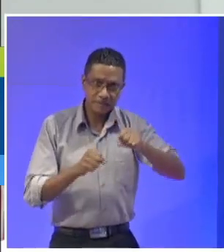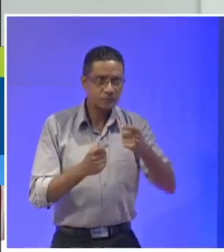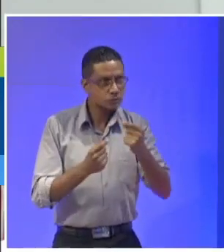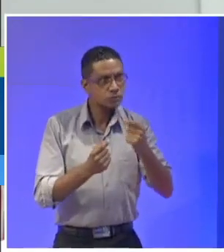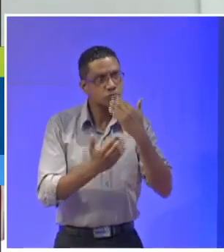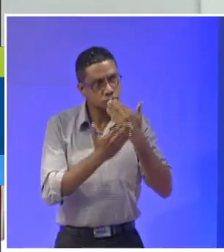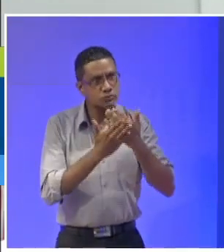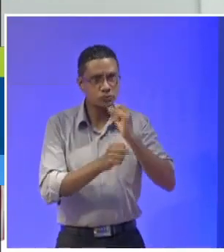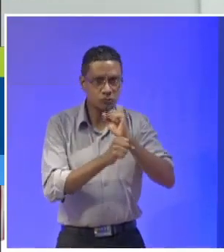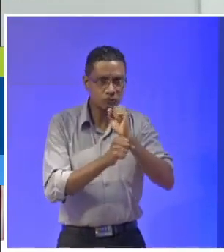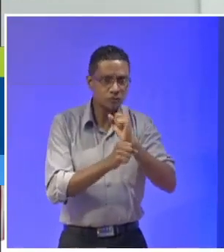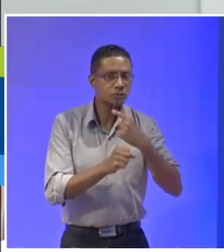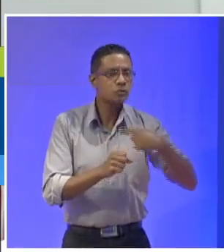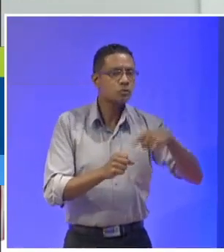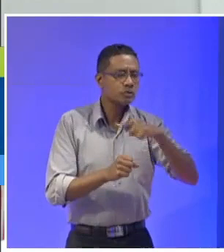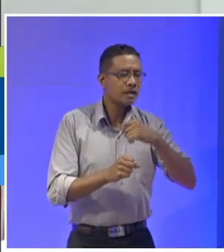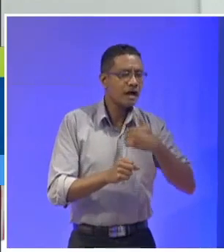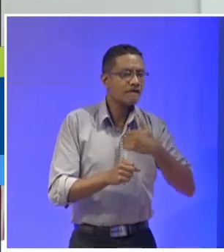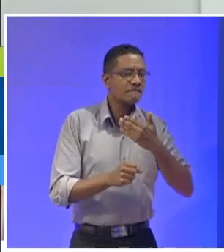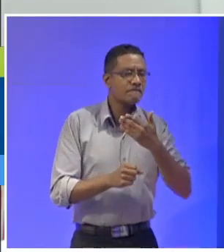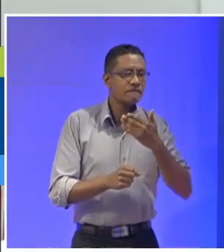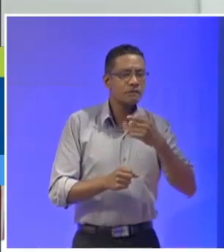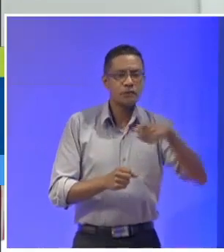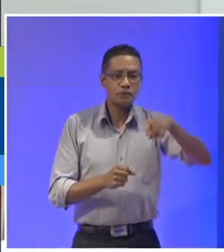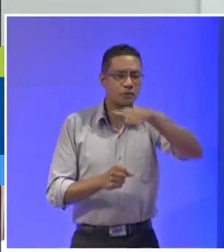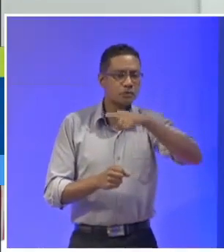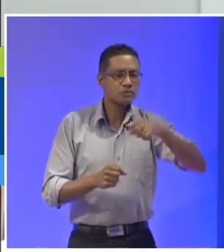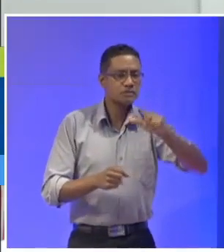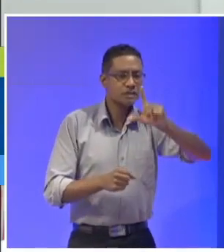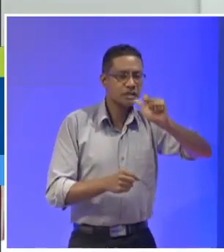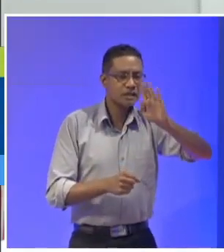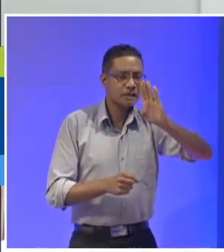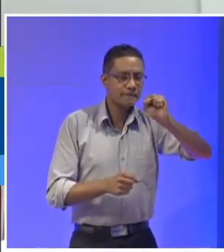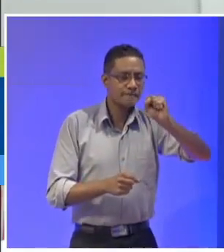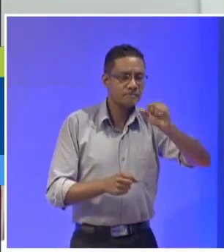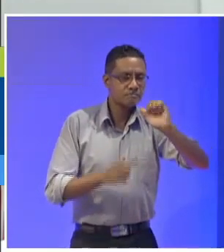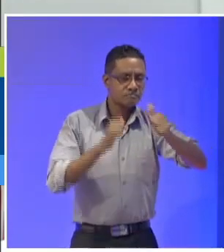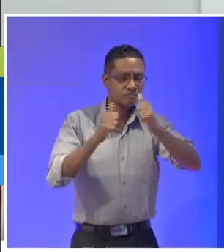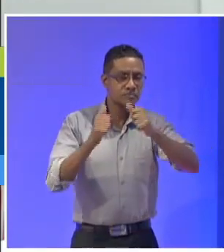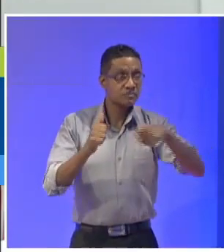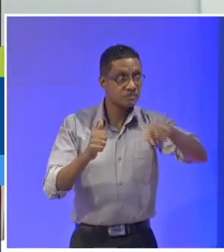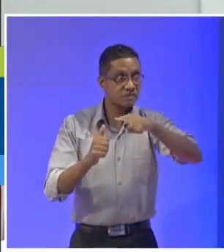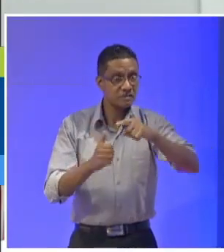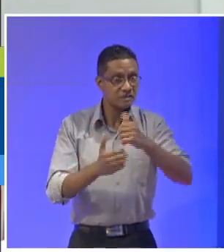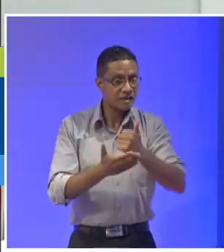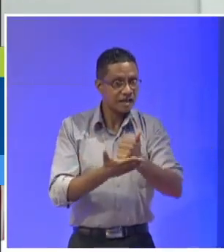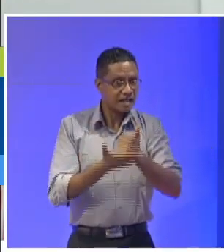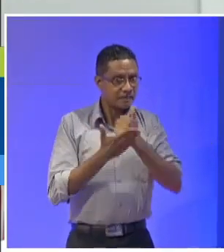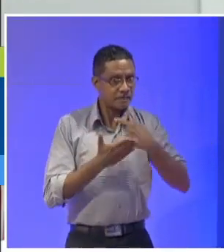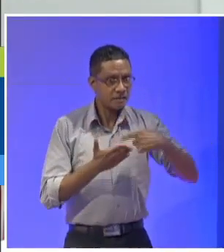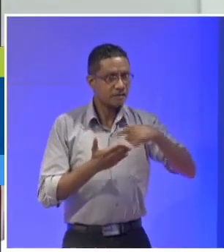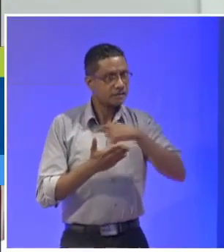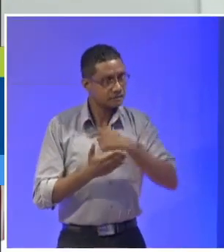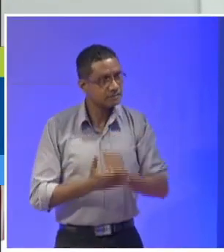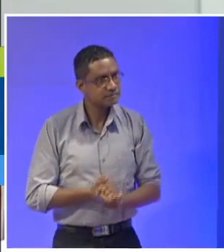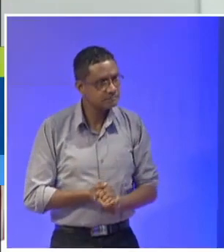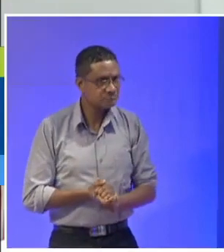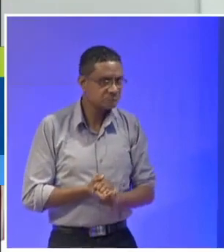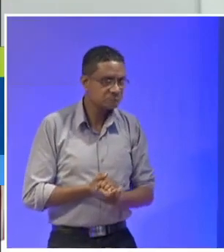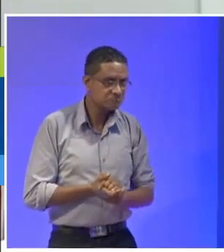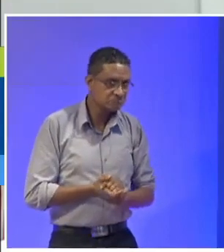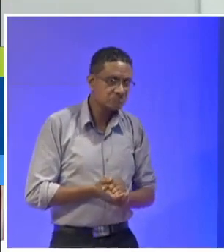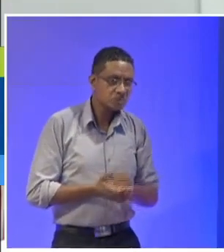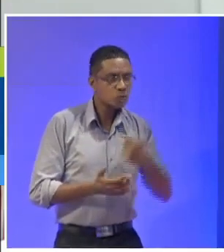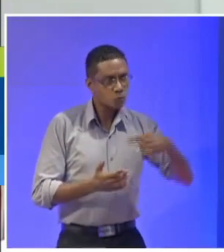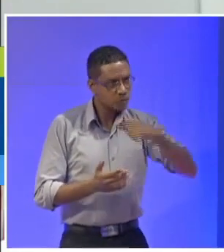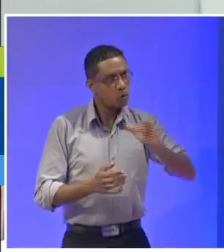have those labs that assist us greatly throughout the pandemic and even before as it relates to quality assurance. So we have been relying on